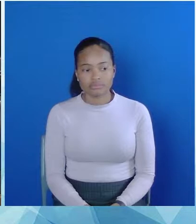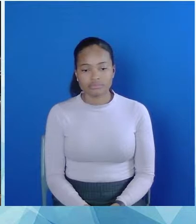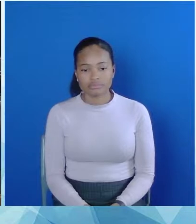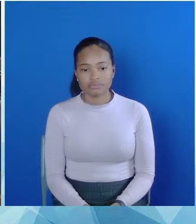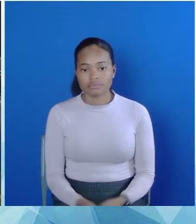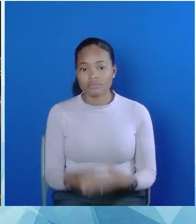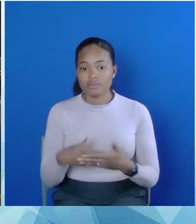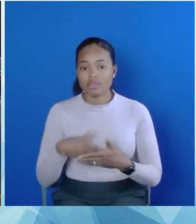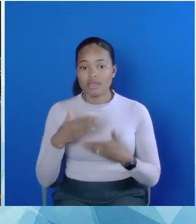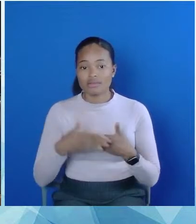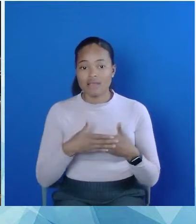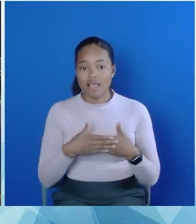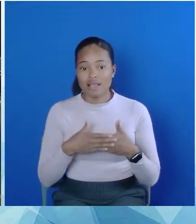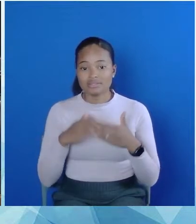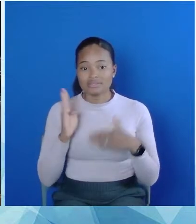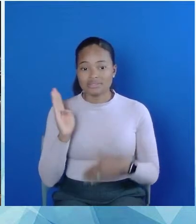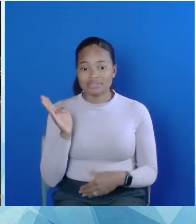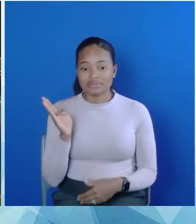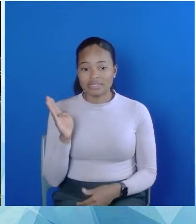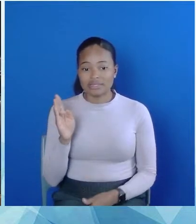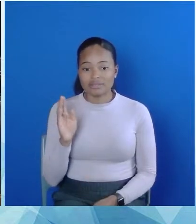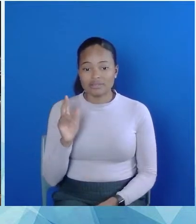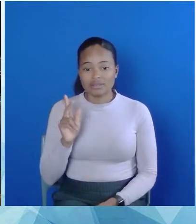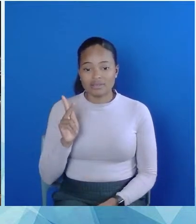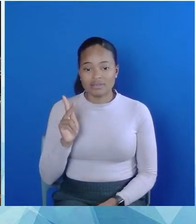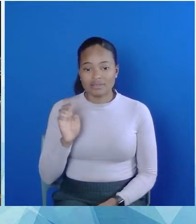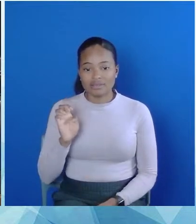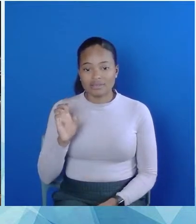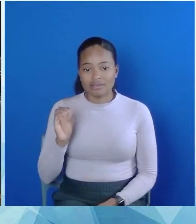Next to speak, I have Keon Abbott.